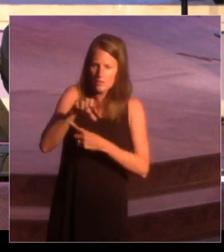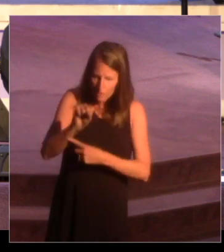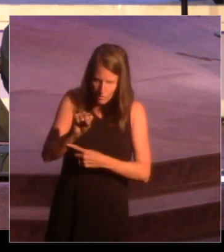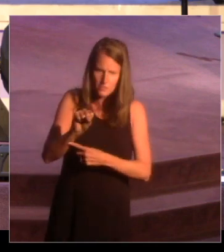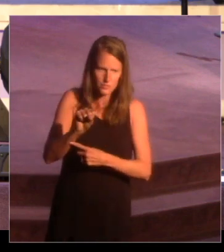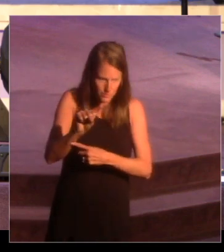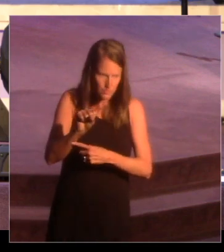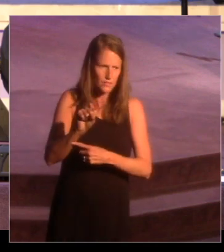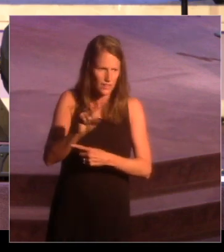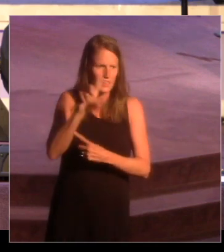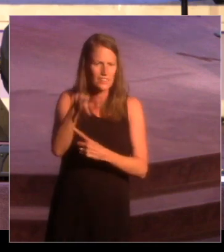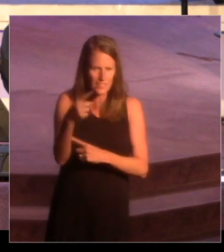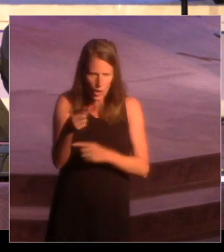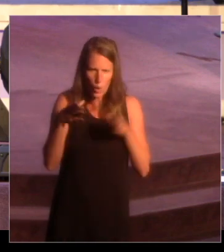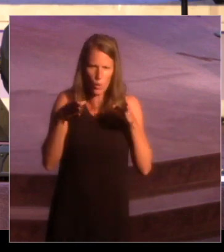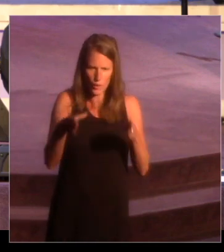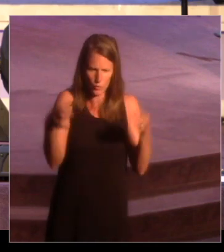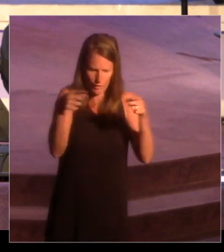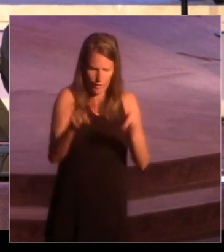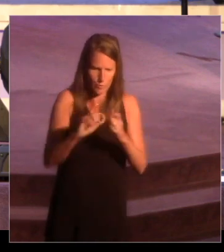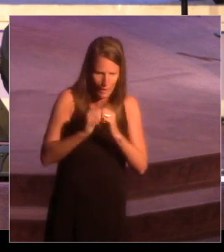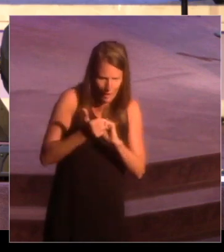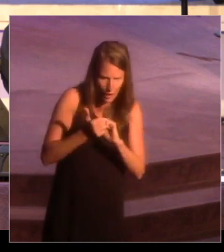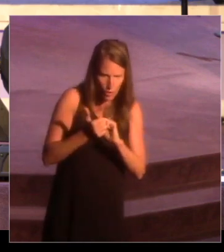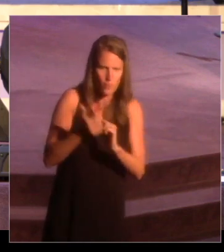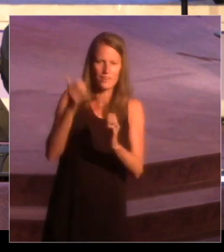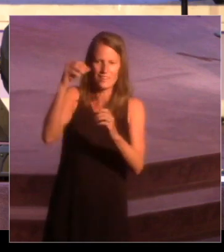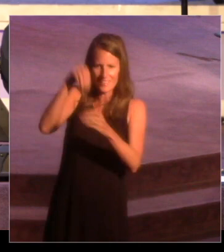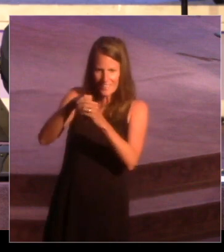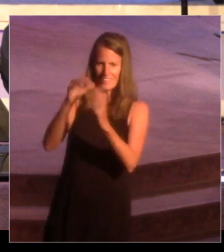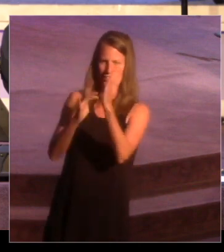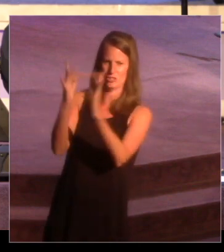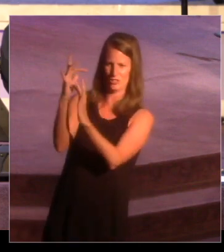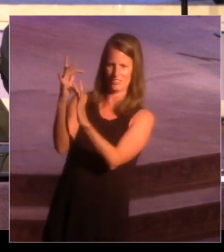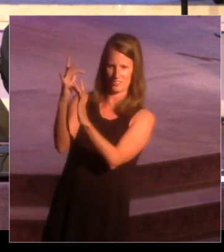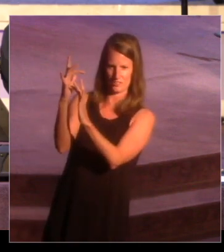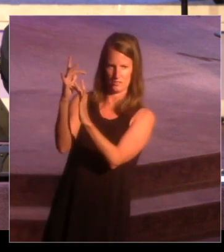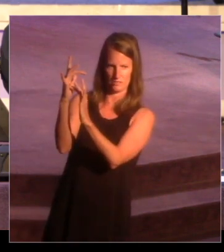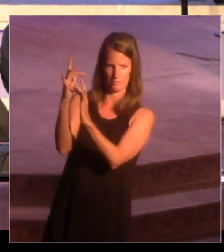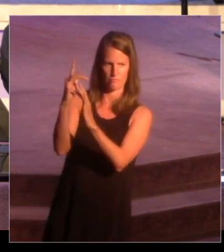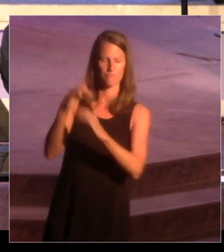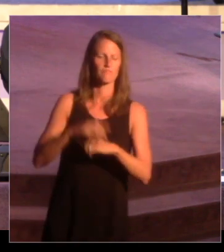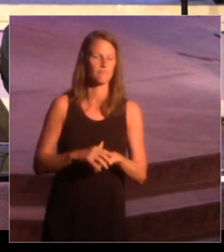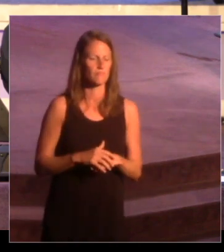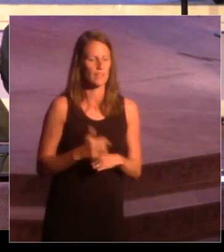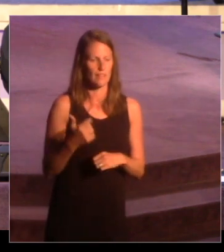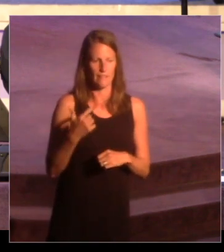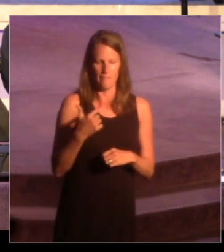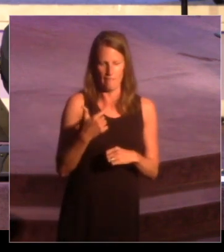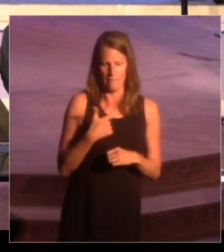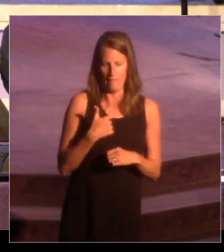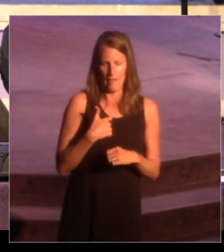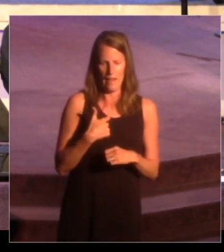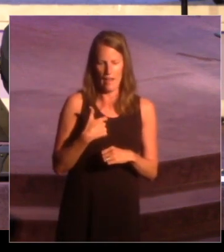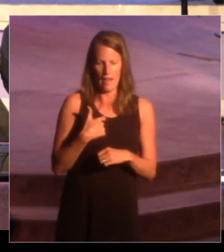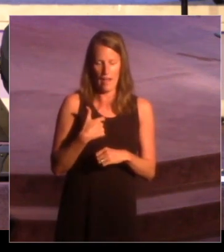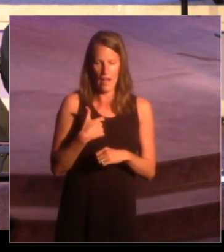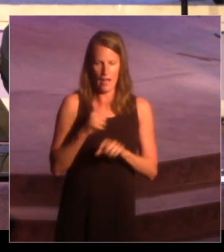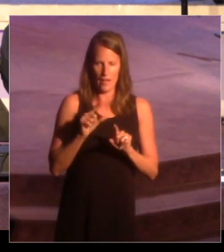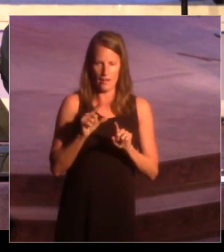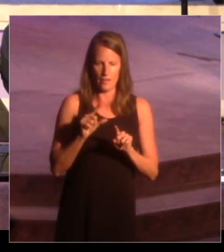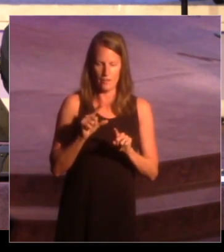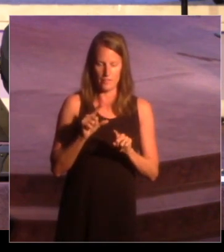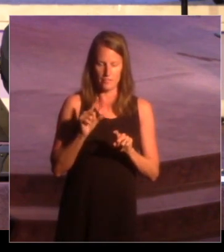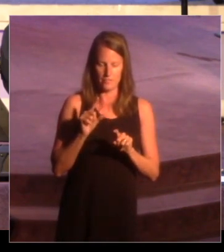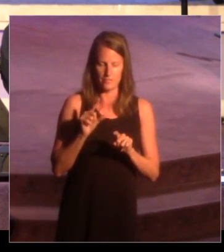knows the only way it's going to happen is when it's found in him. I've heard youth group talks. I've been in church 4 times a week